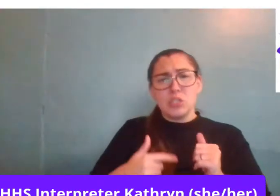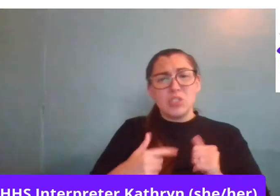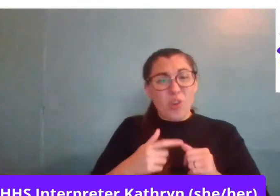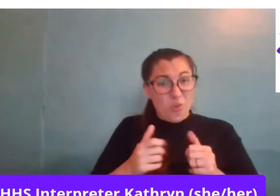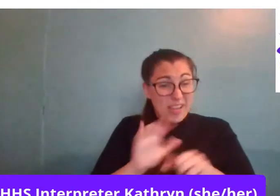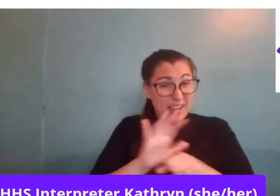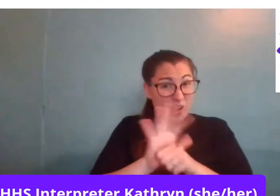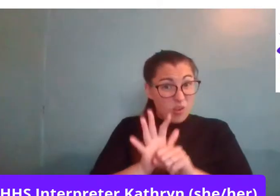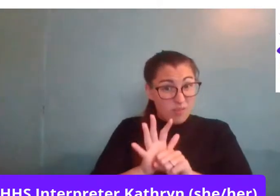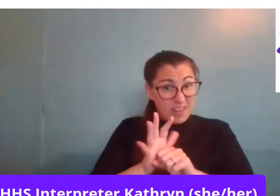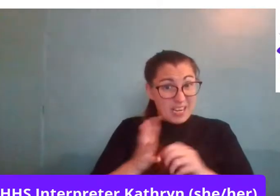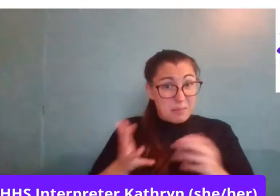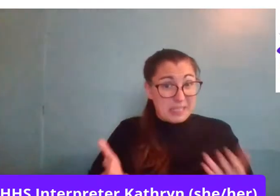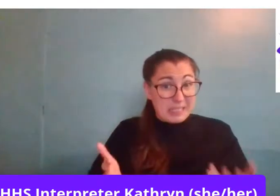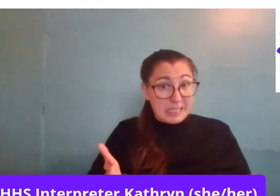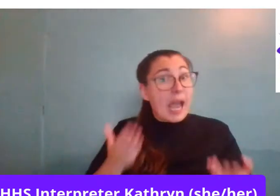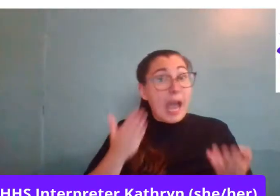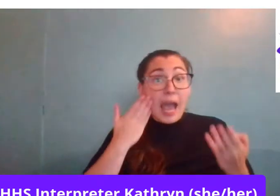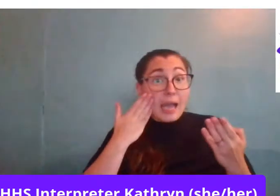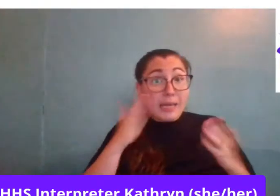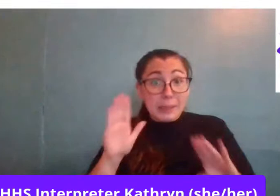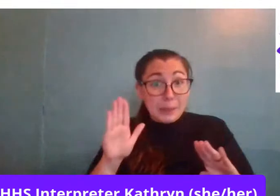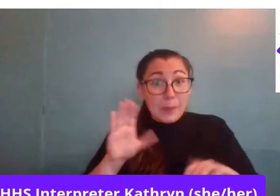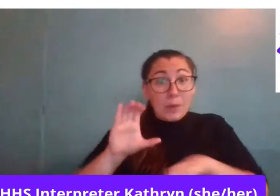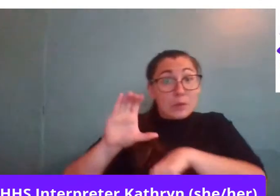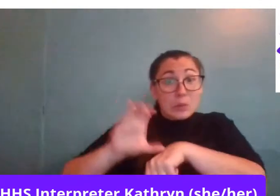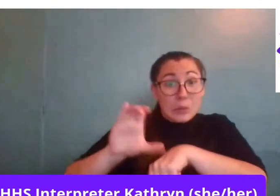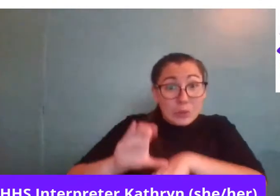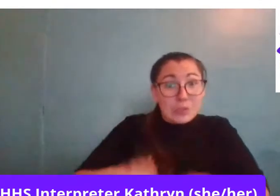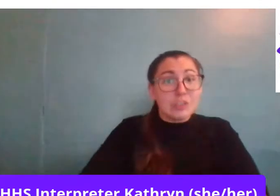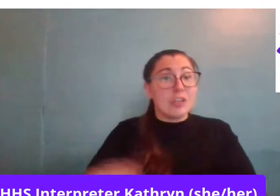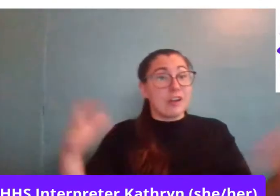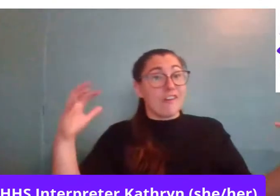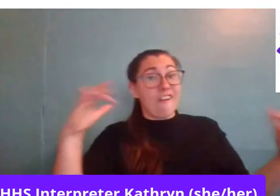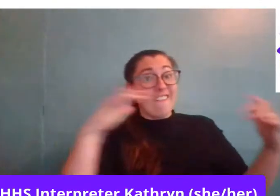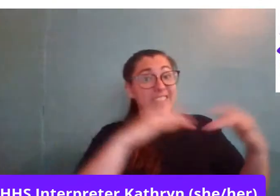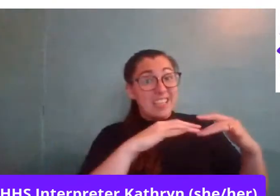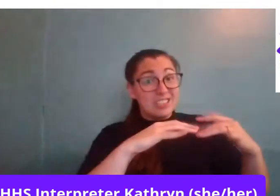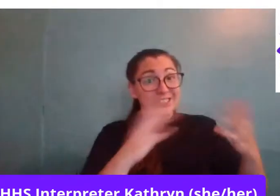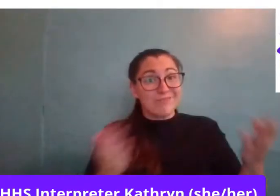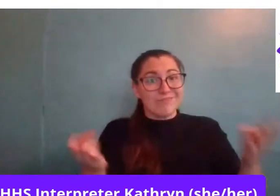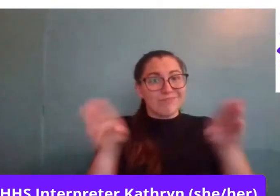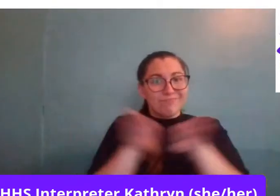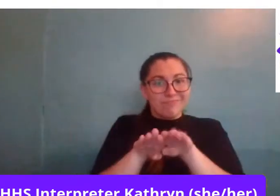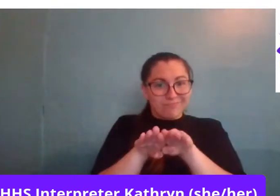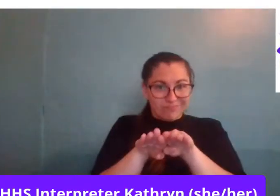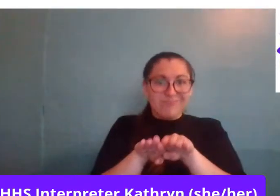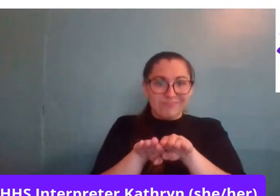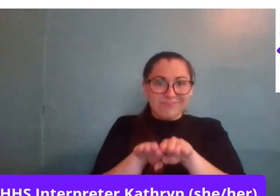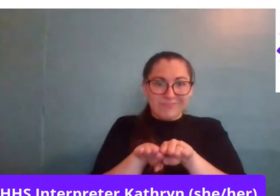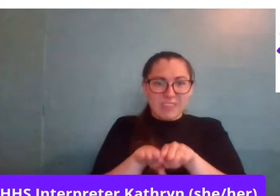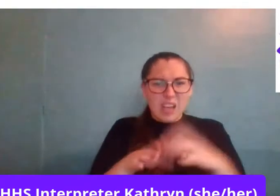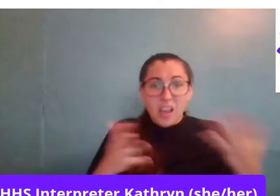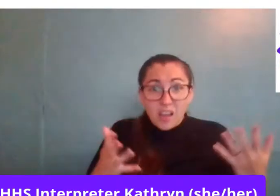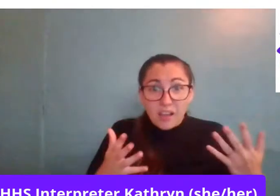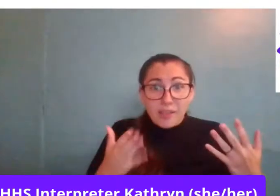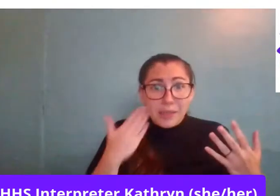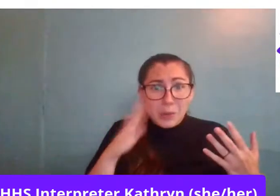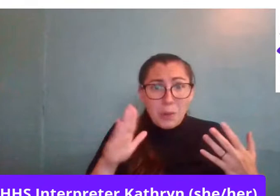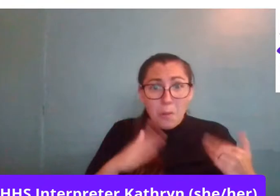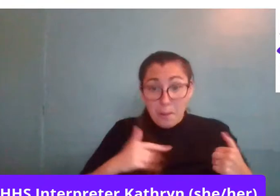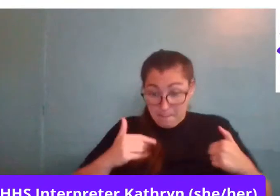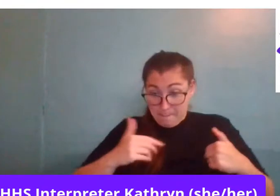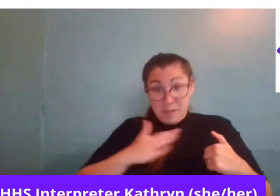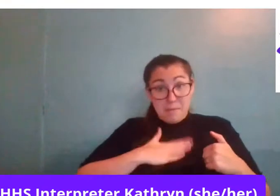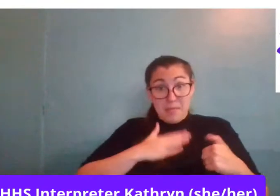pandemic that churches and conventions was going to be shut down, and people don't know that this business is my bread and butter.